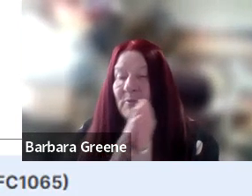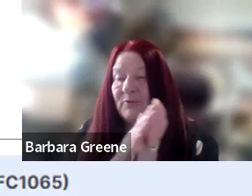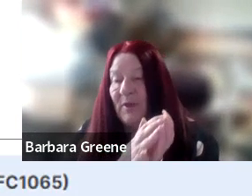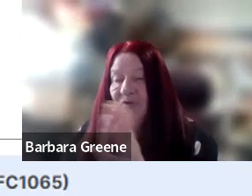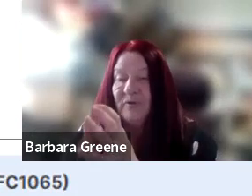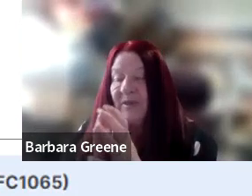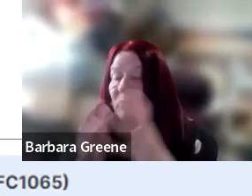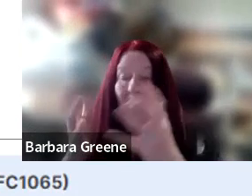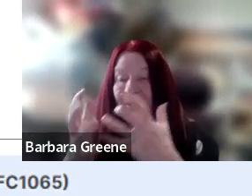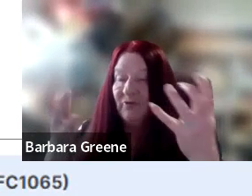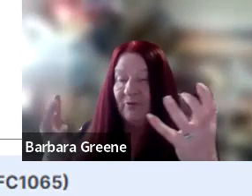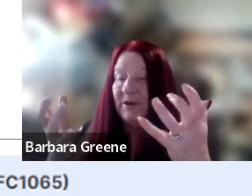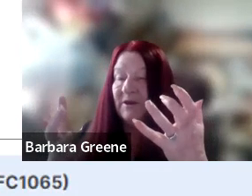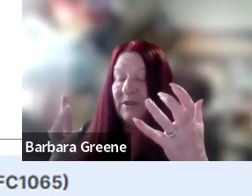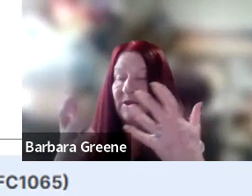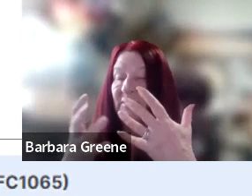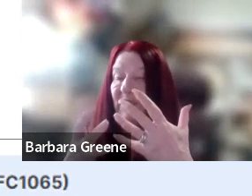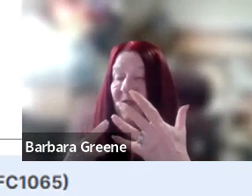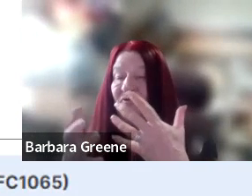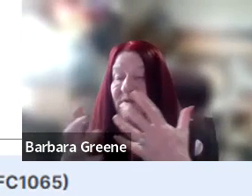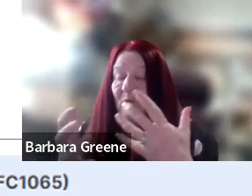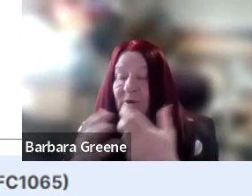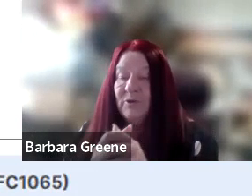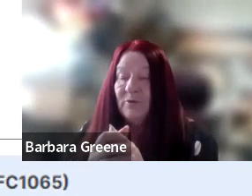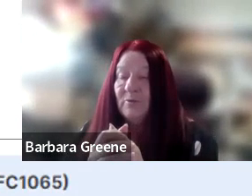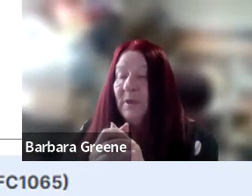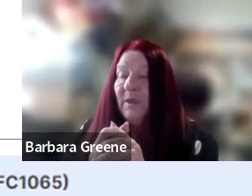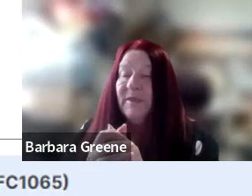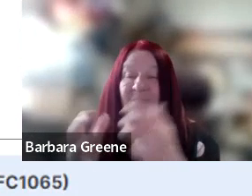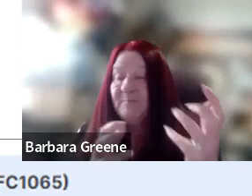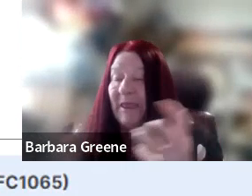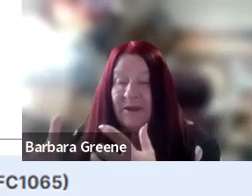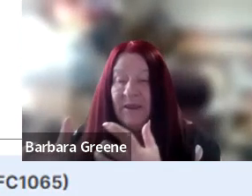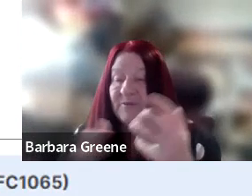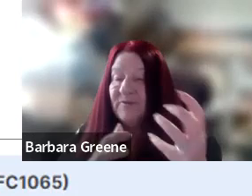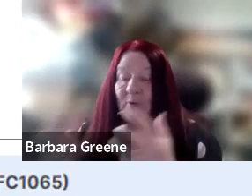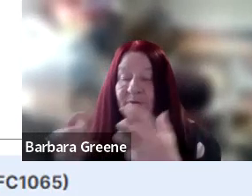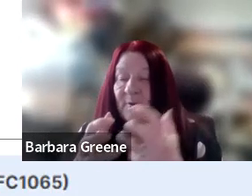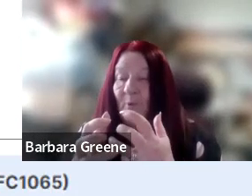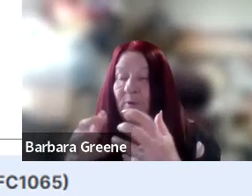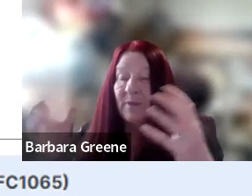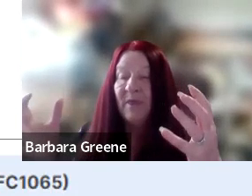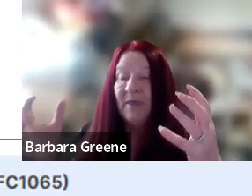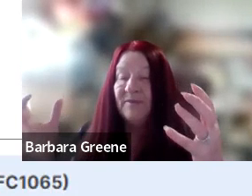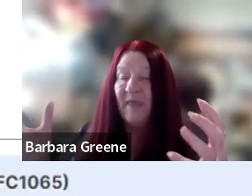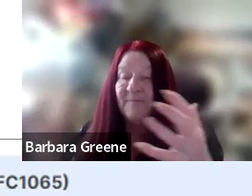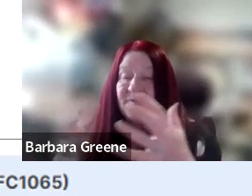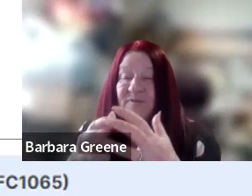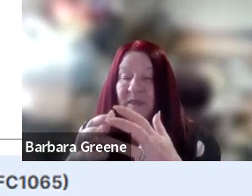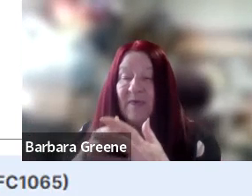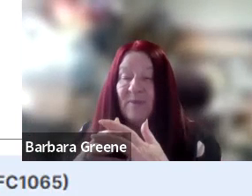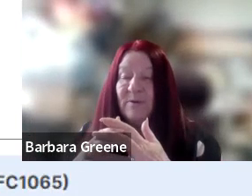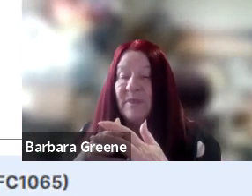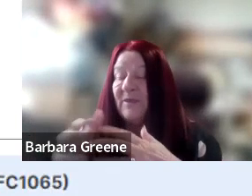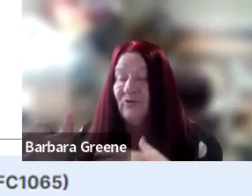of conversations like you might do in any agency where you do case planning and so on and so forth, and staff